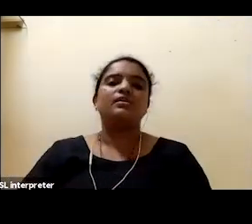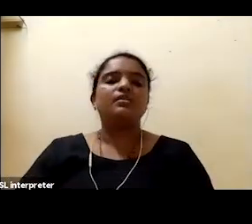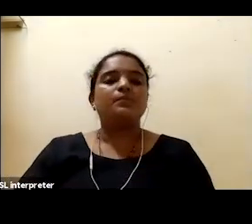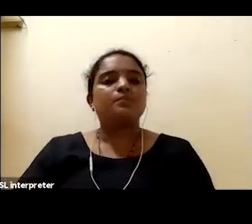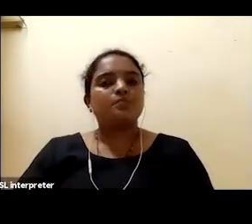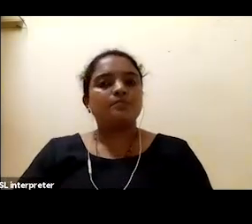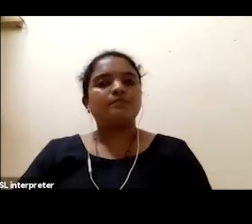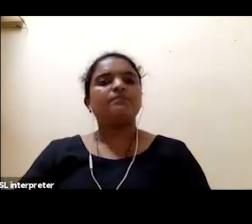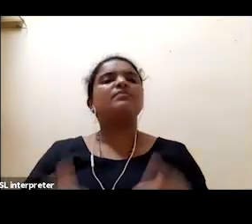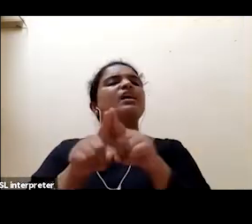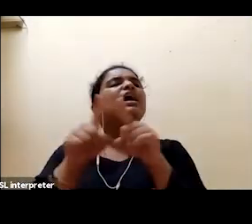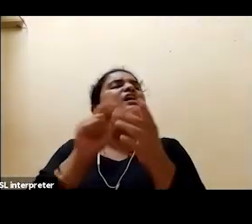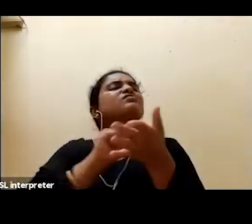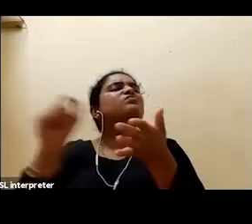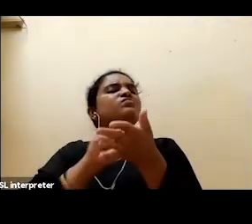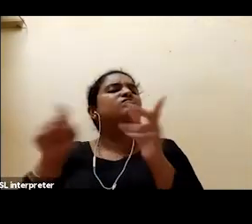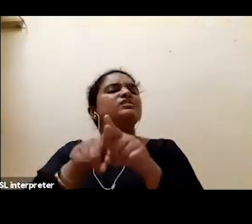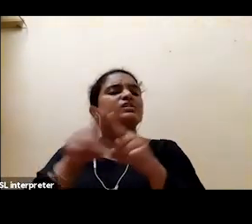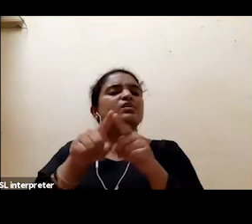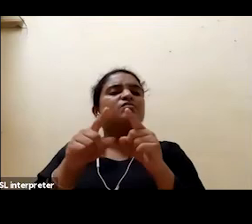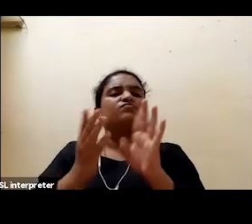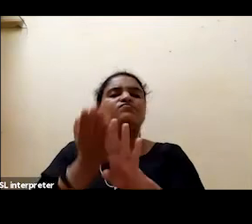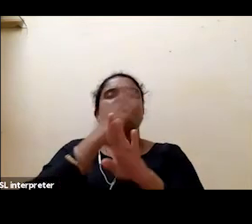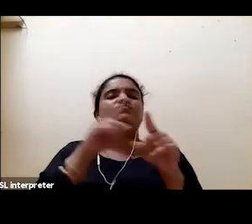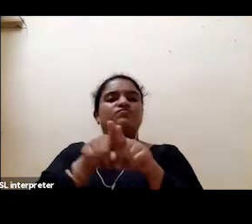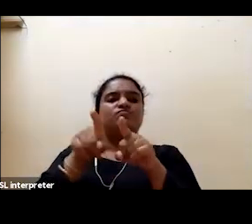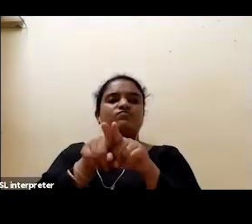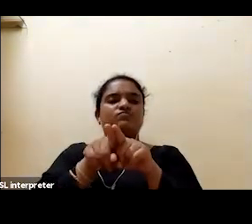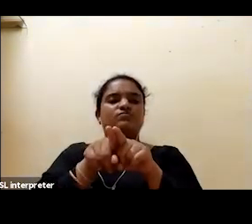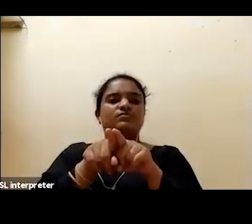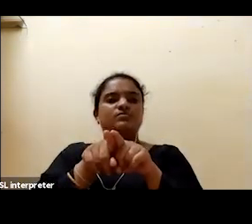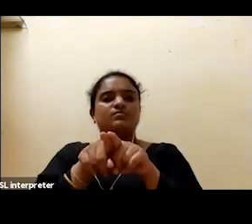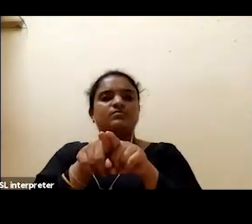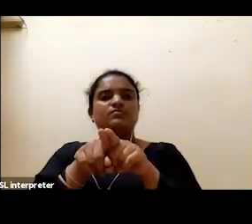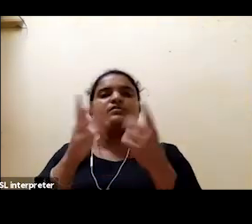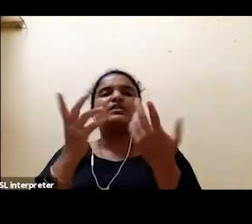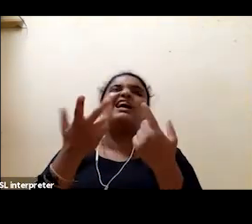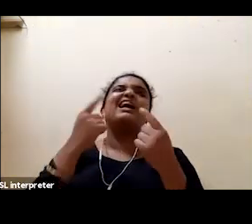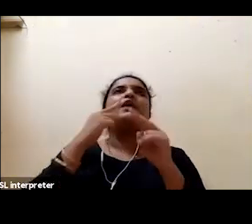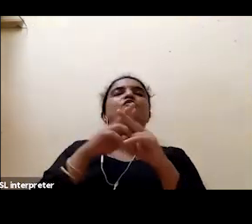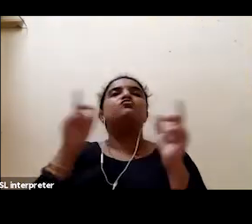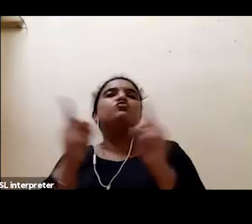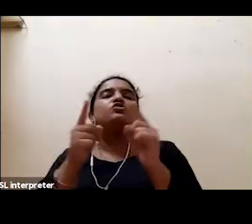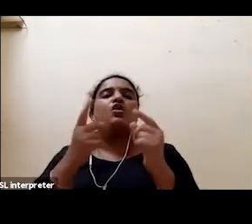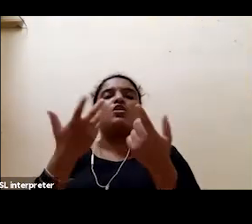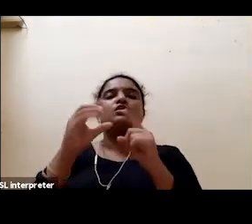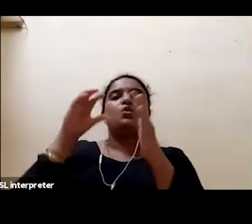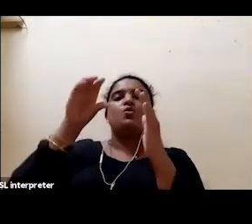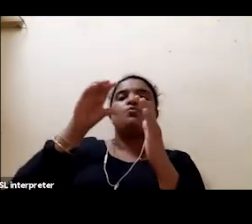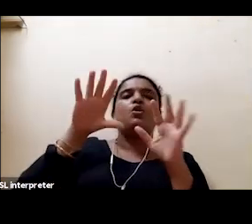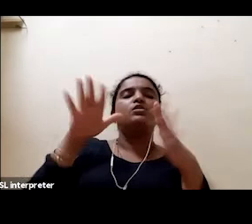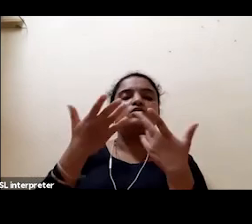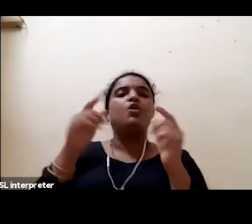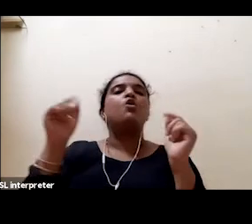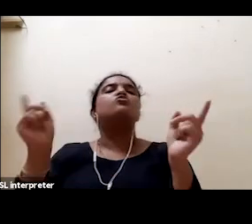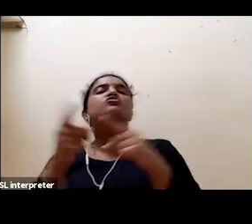writing style entirely depends on the post length. So if you're writing a very short feature or a short post like 400 to 500 words, you